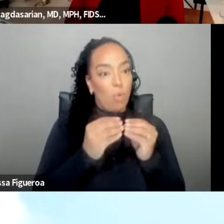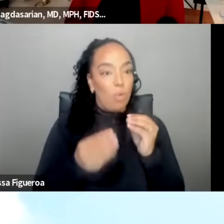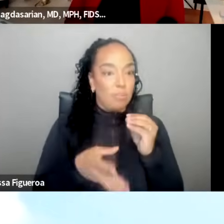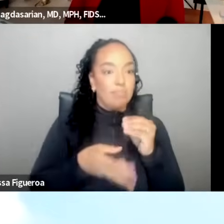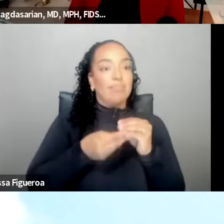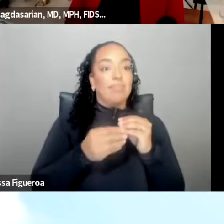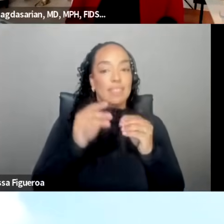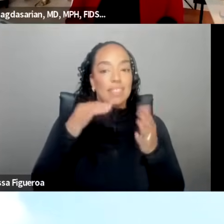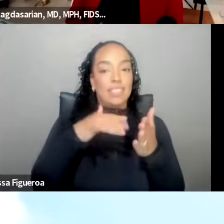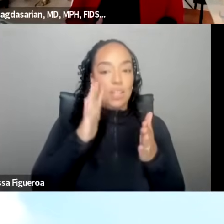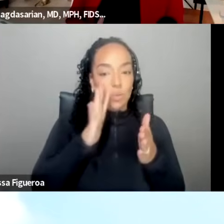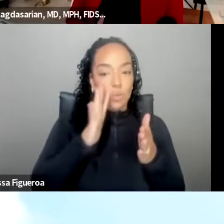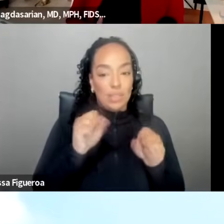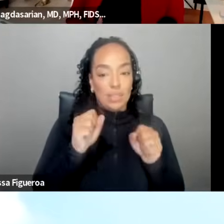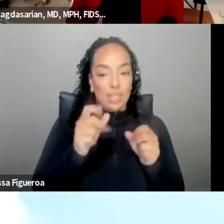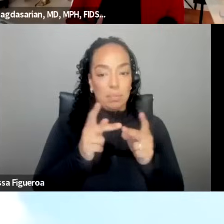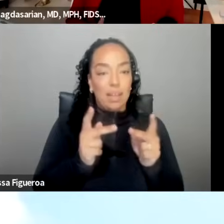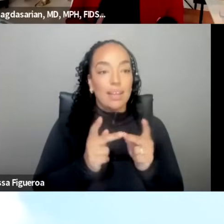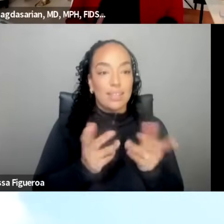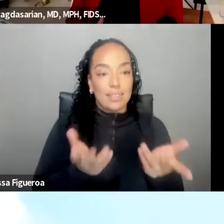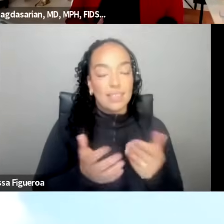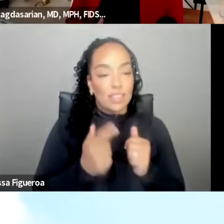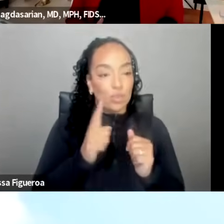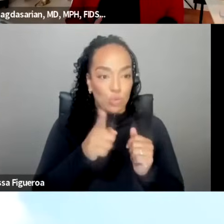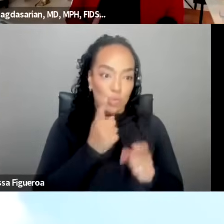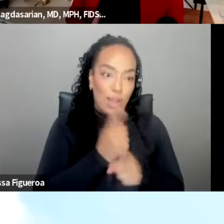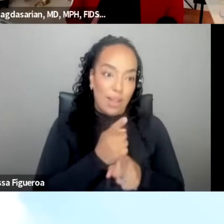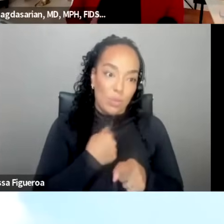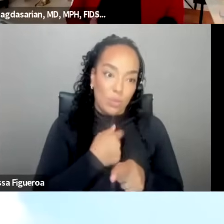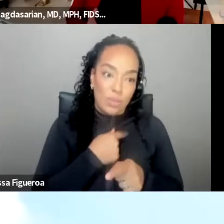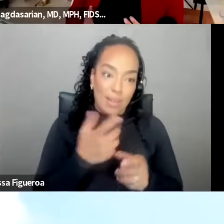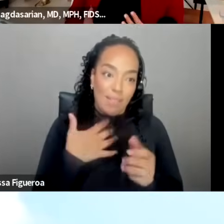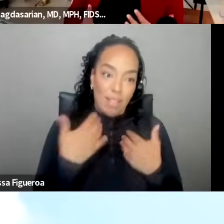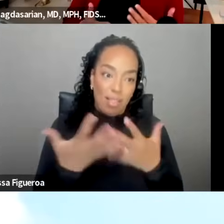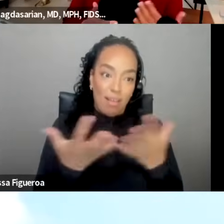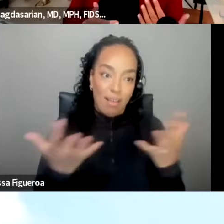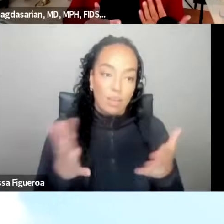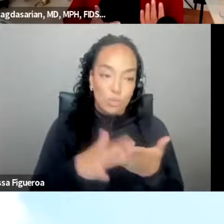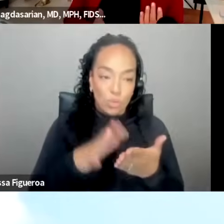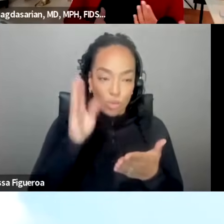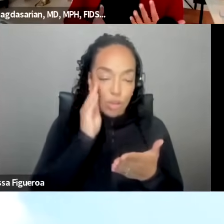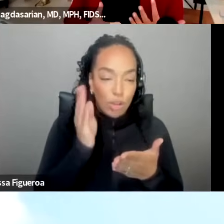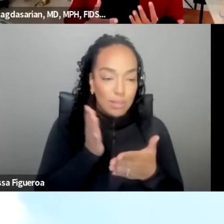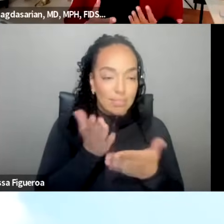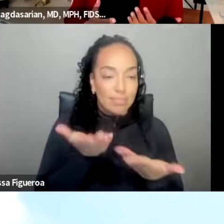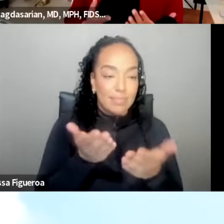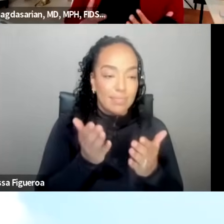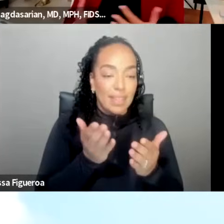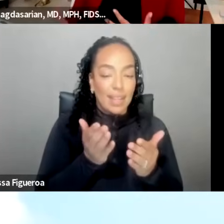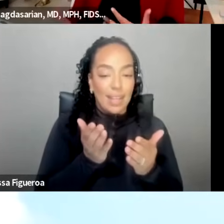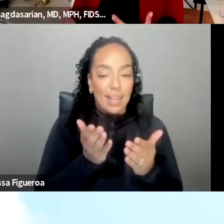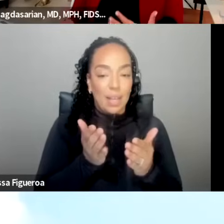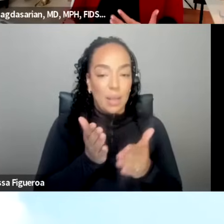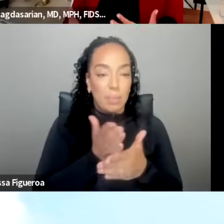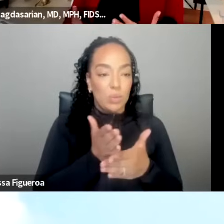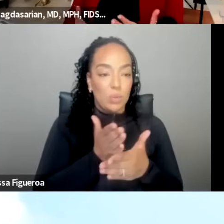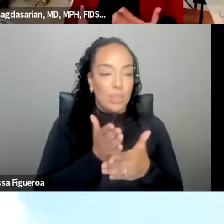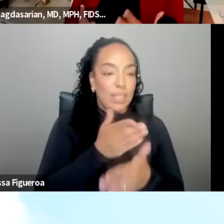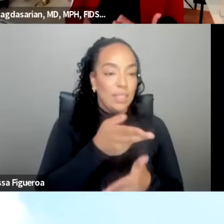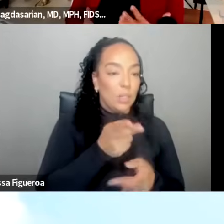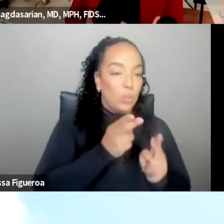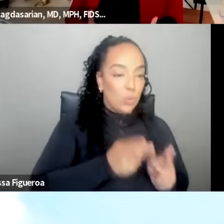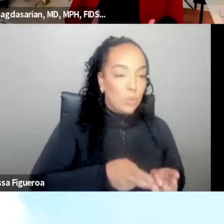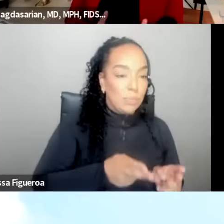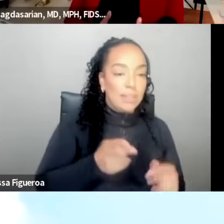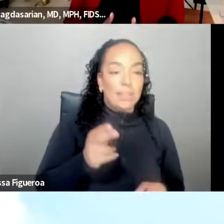that you're absolutely correct that there's so much we have to learn about the interface between humans and dairy cows,